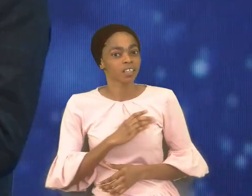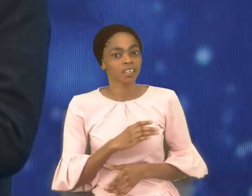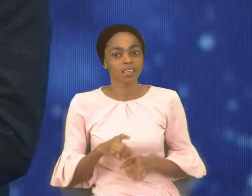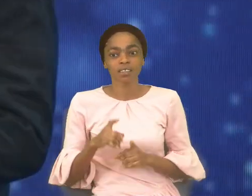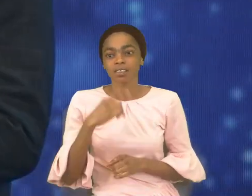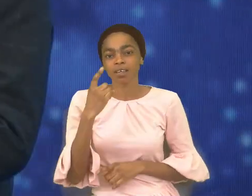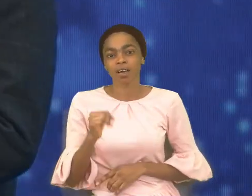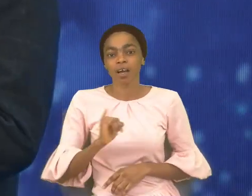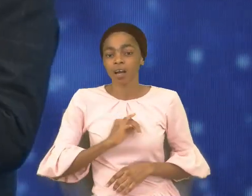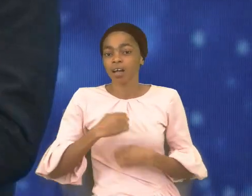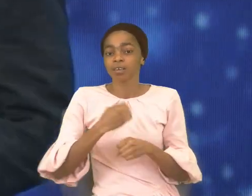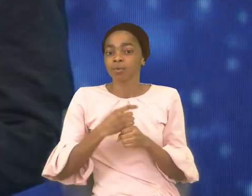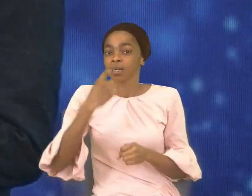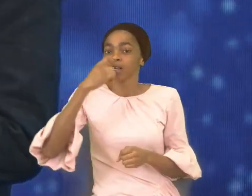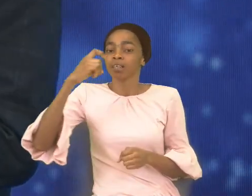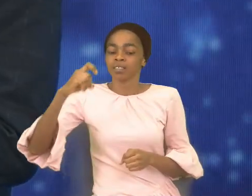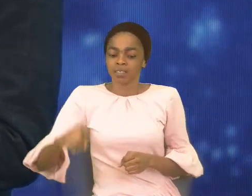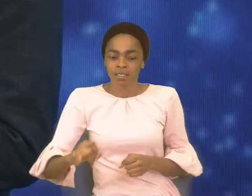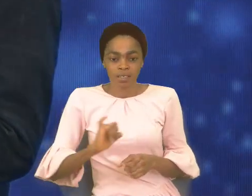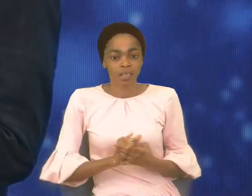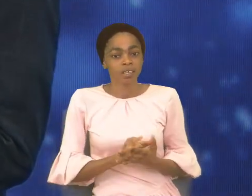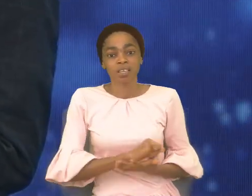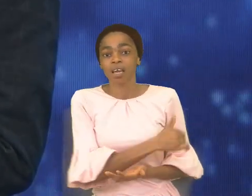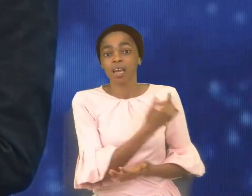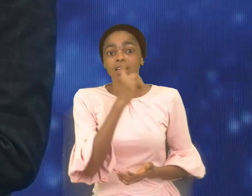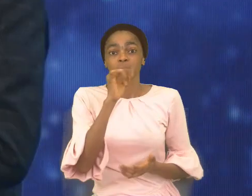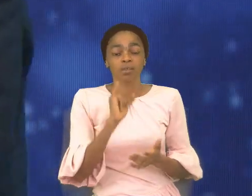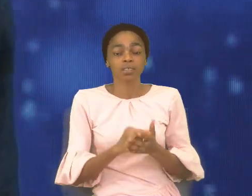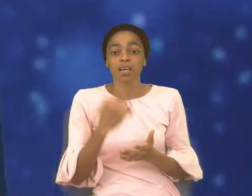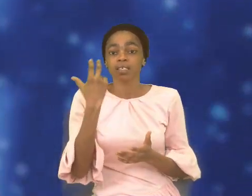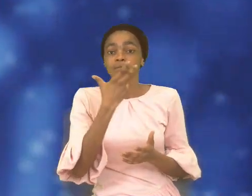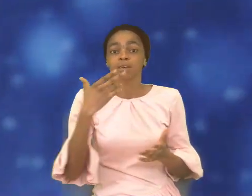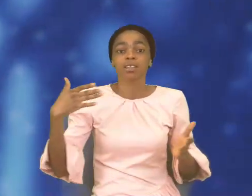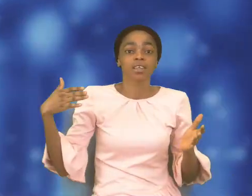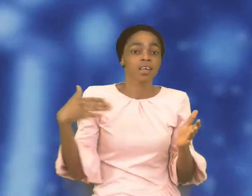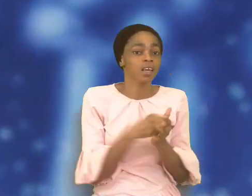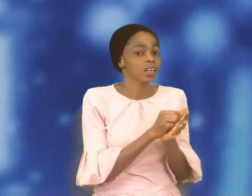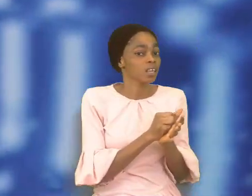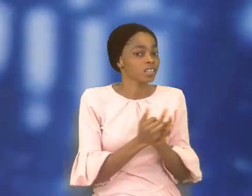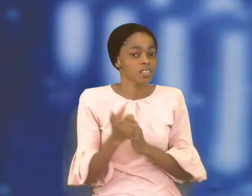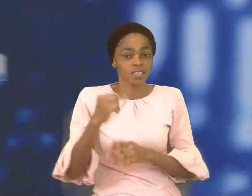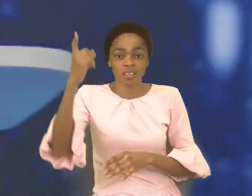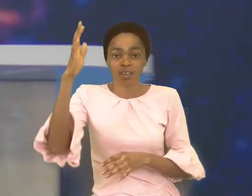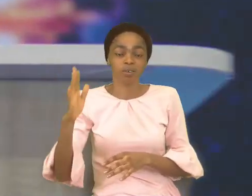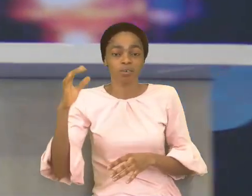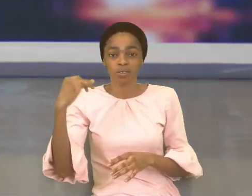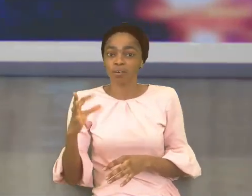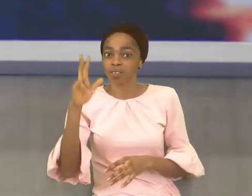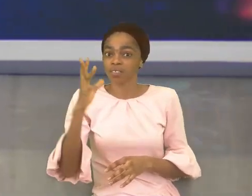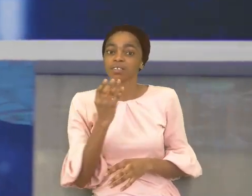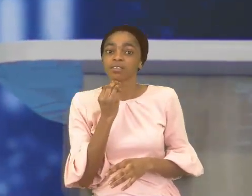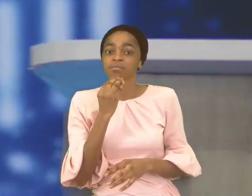speaks against the God of Shadrach, Meshach, and Abednego will be destroyed,